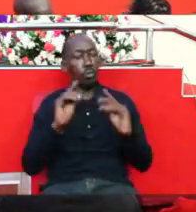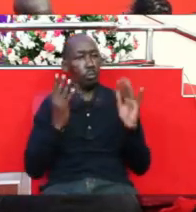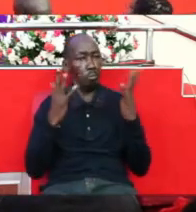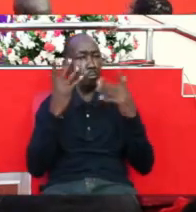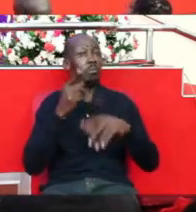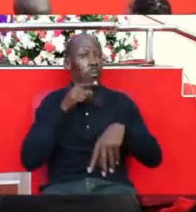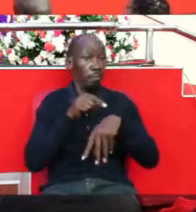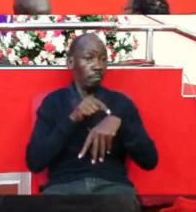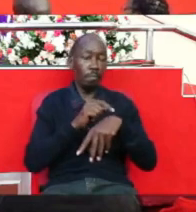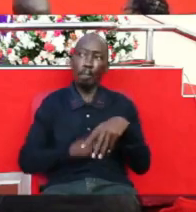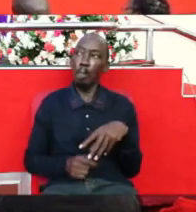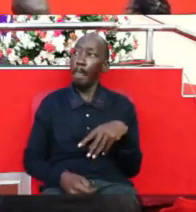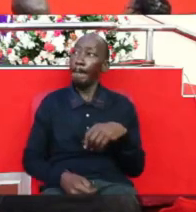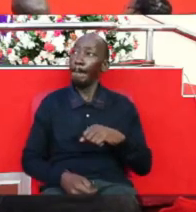mood,